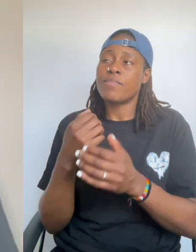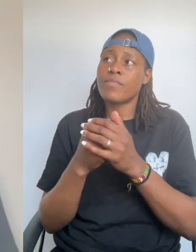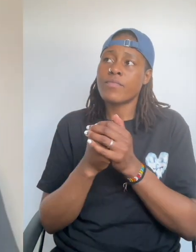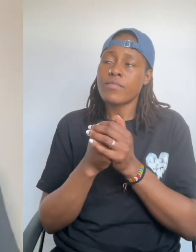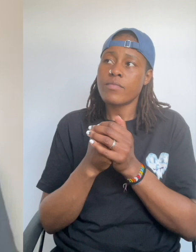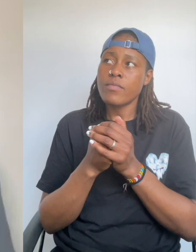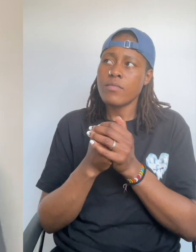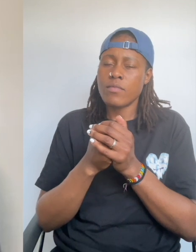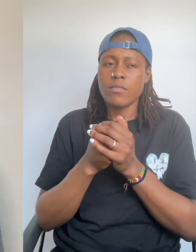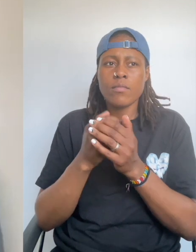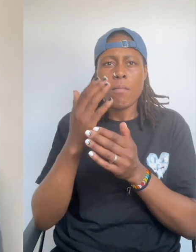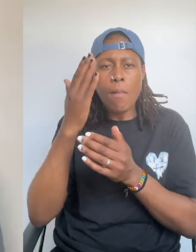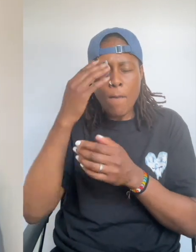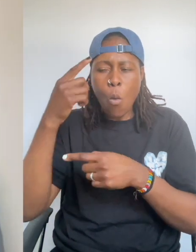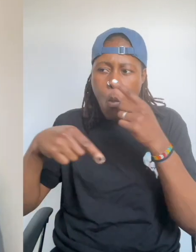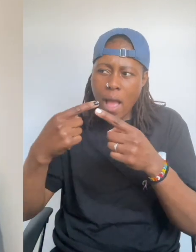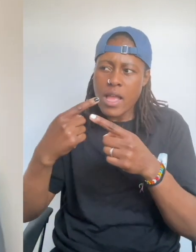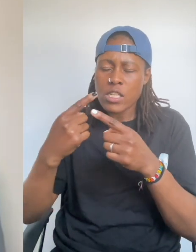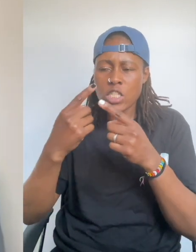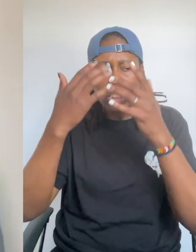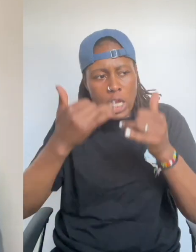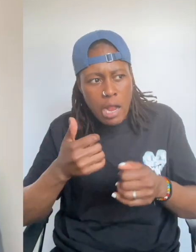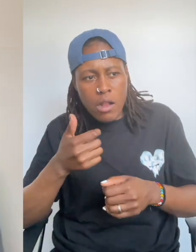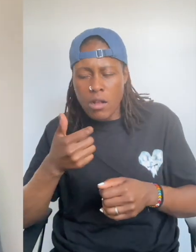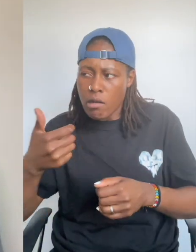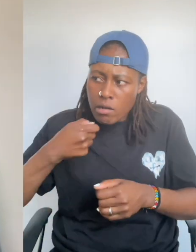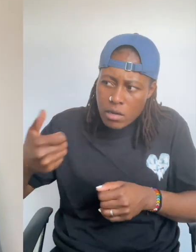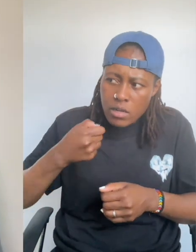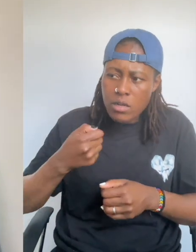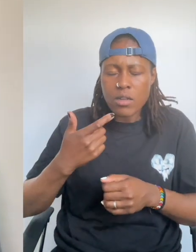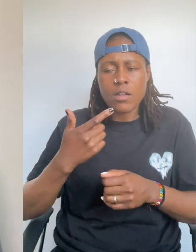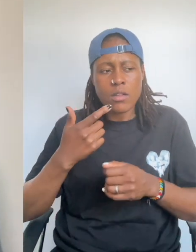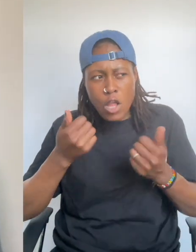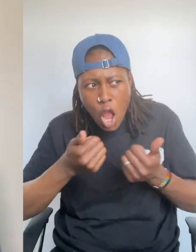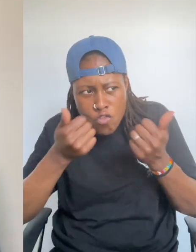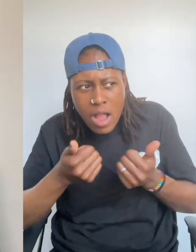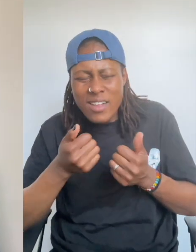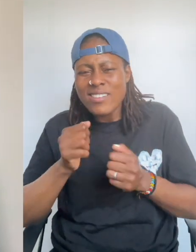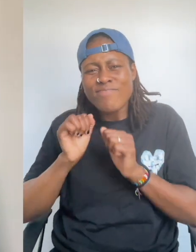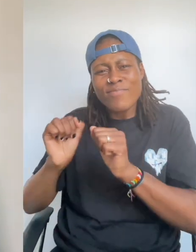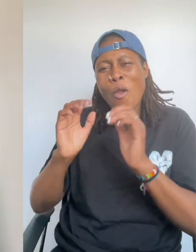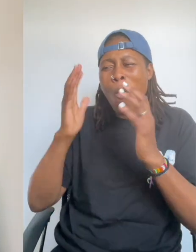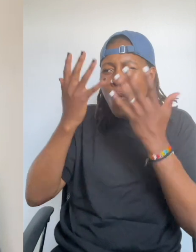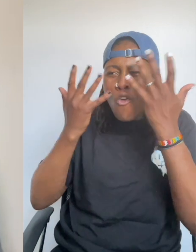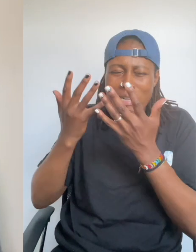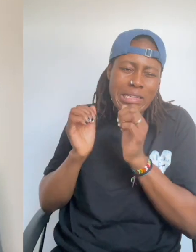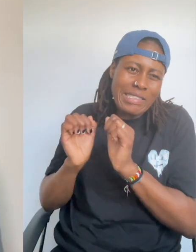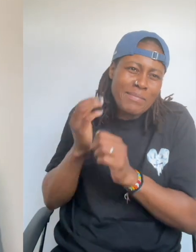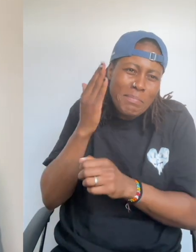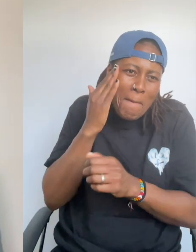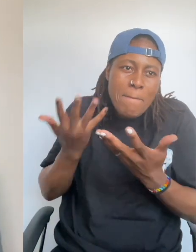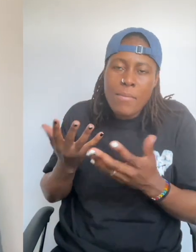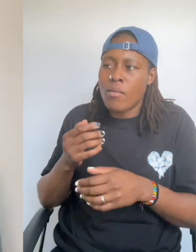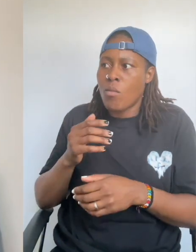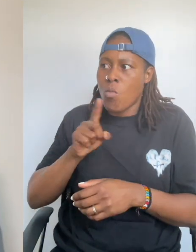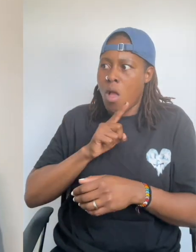that. She's always sort of checking in to see how it's going. She does worry naturally. Seeing your